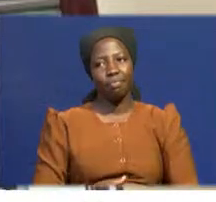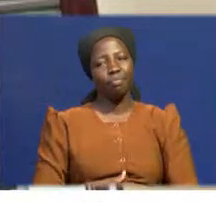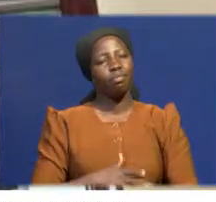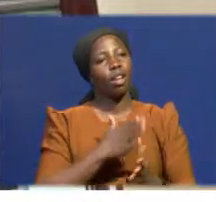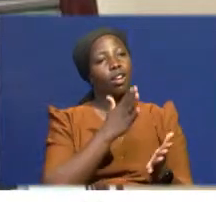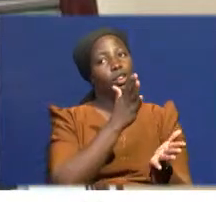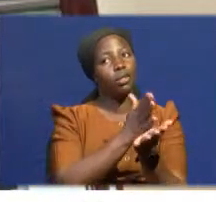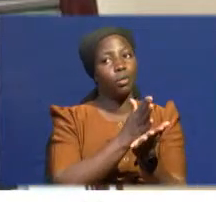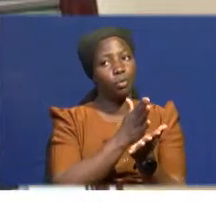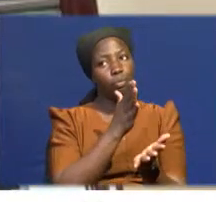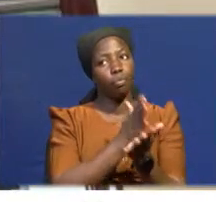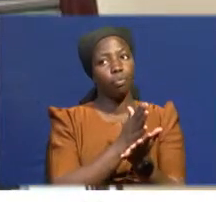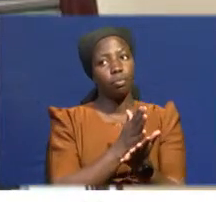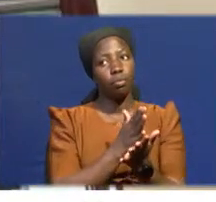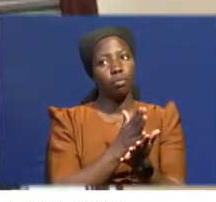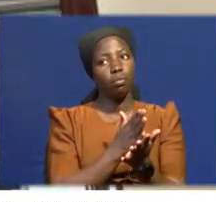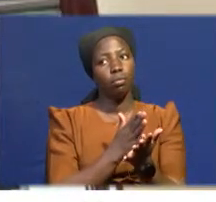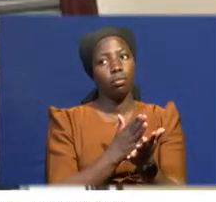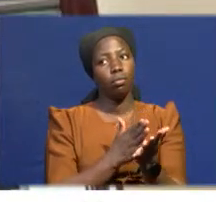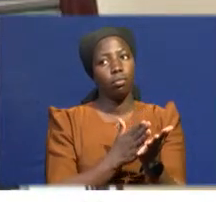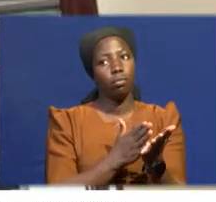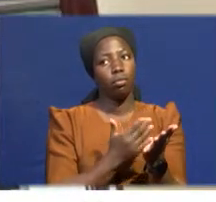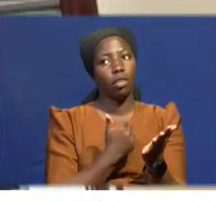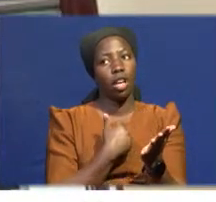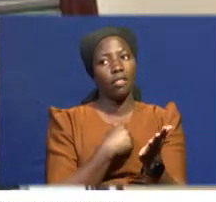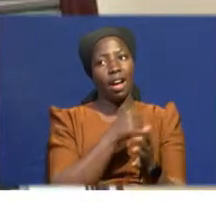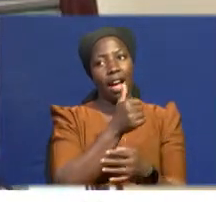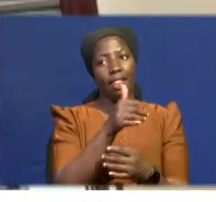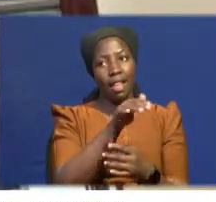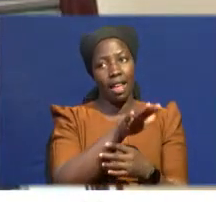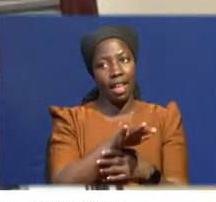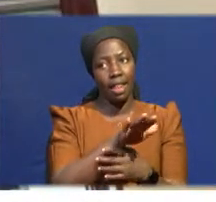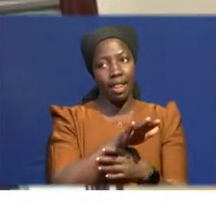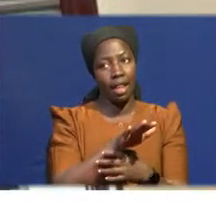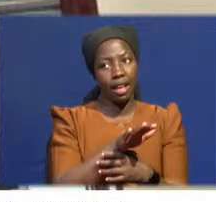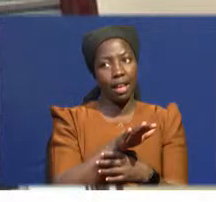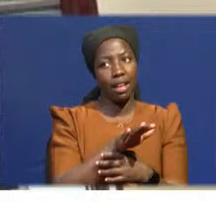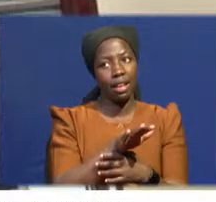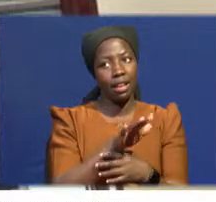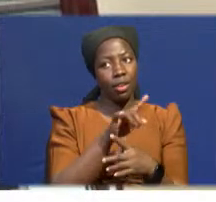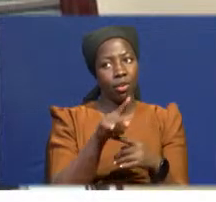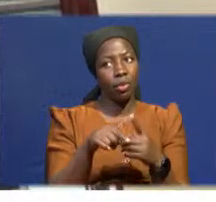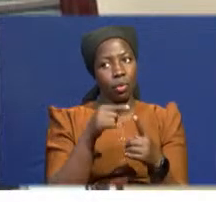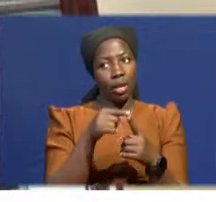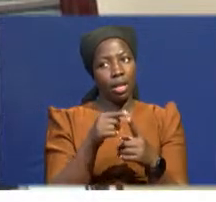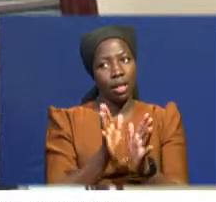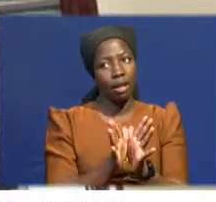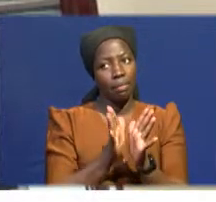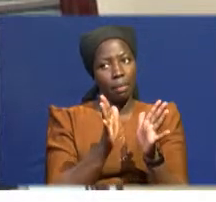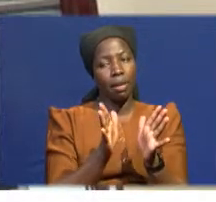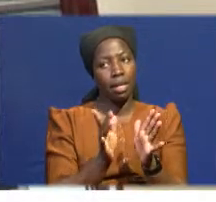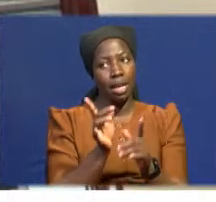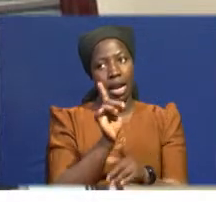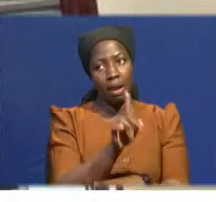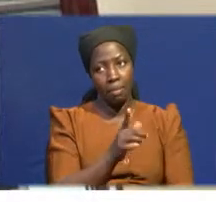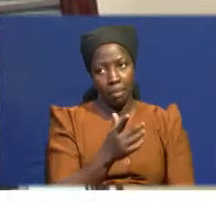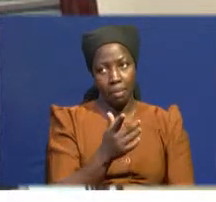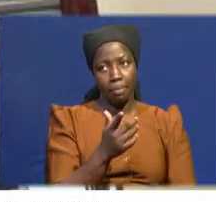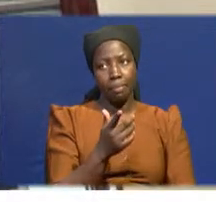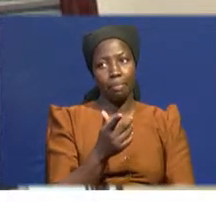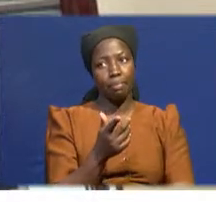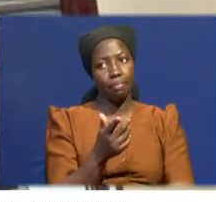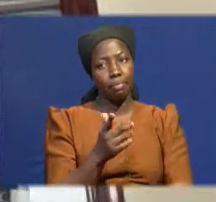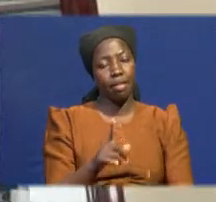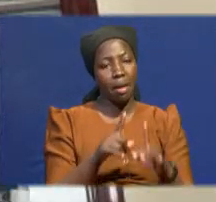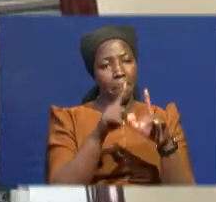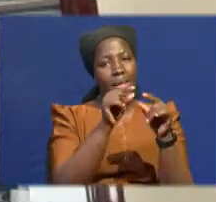Indeed. And we've sometimes had these unfortunate incidents where the public can cause no harm. The message is very,